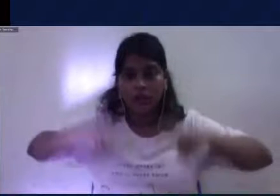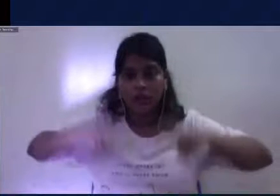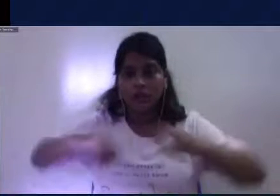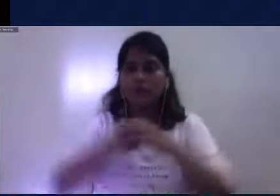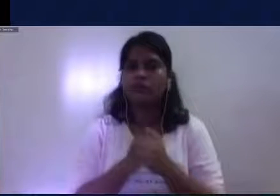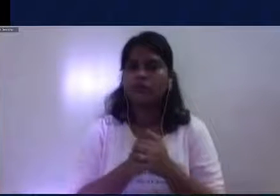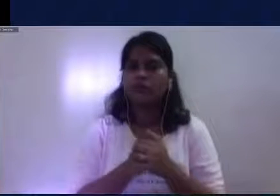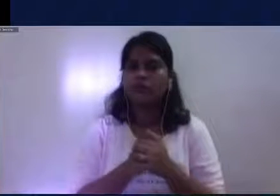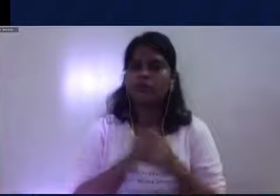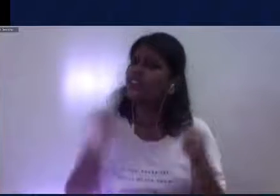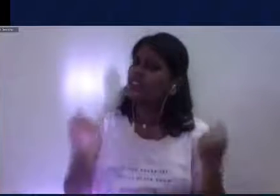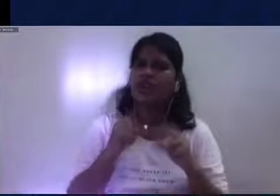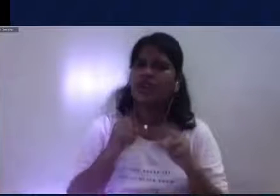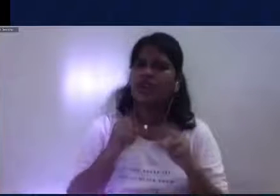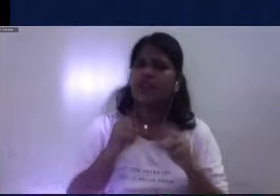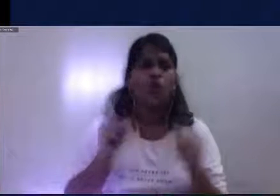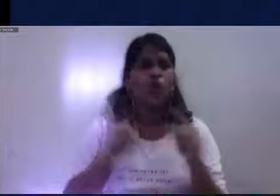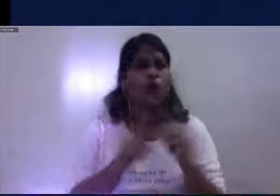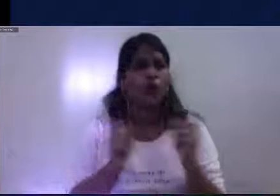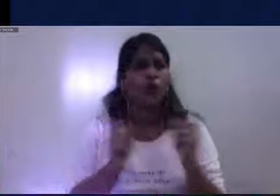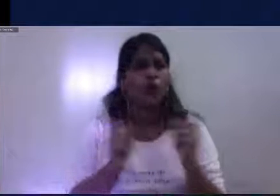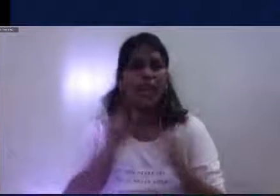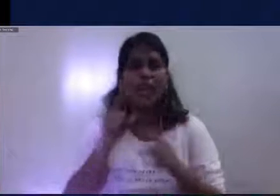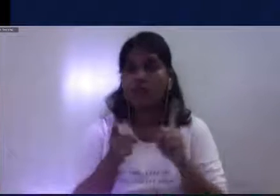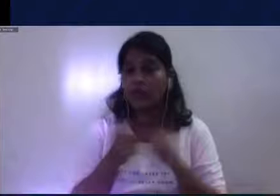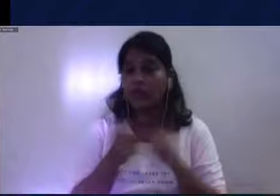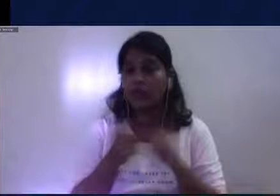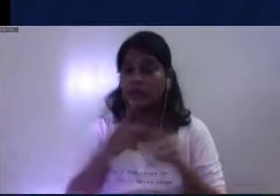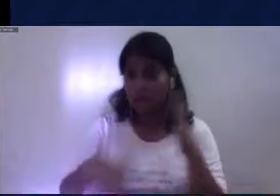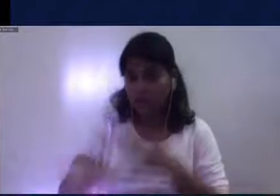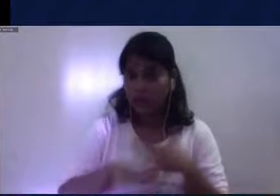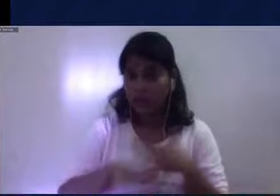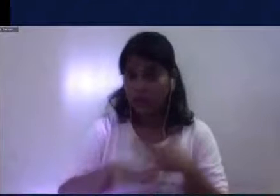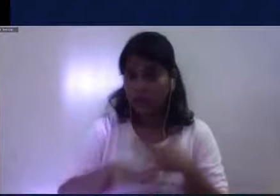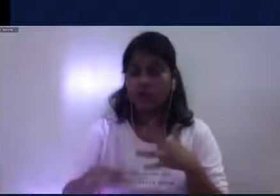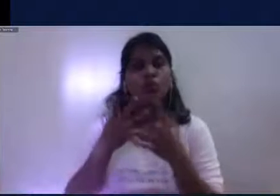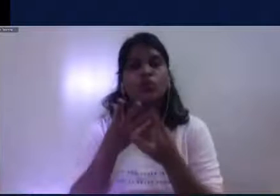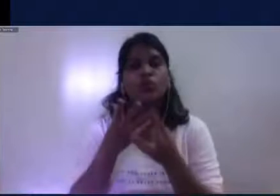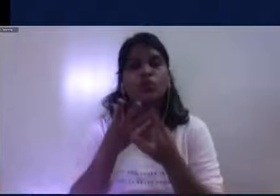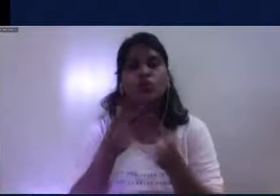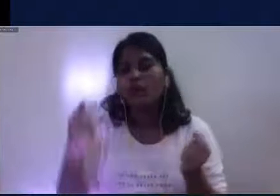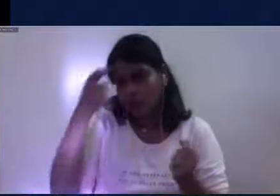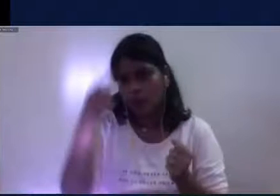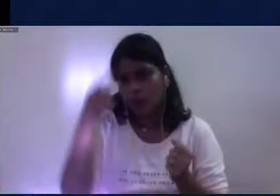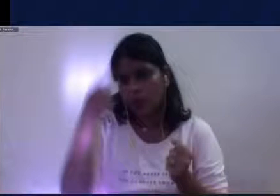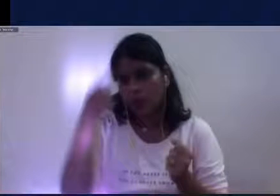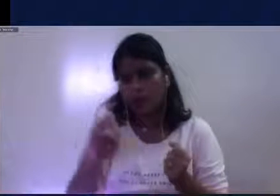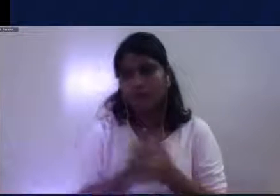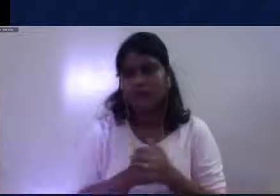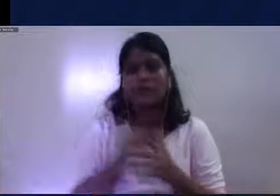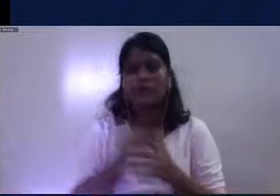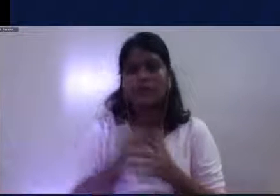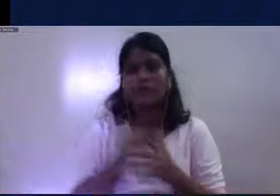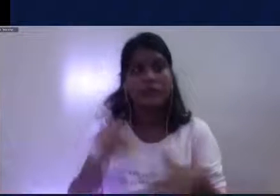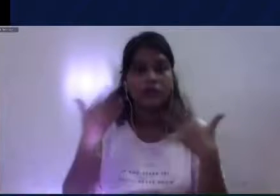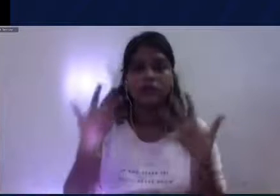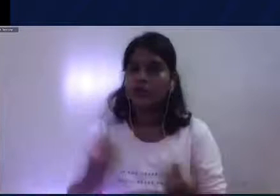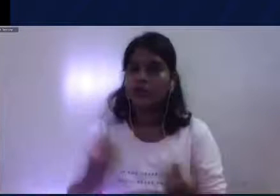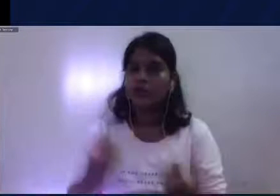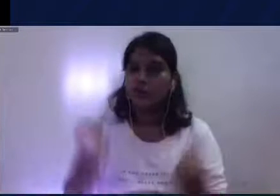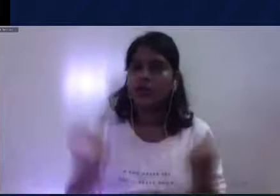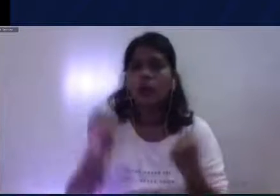try not to get into that first phase of user research wanting to solve a problem, but get into that phase trying